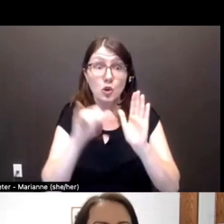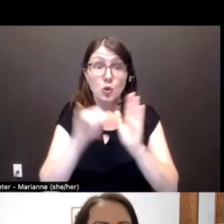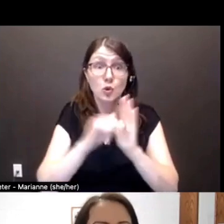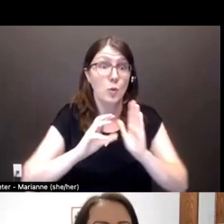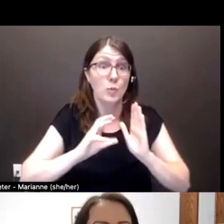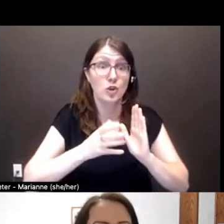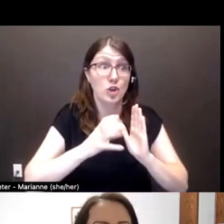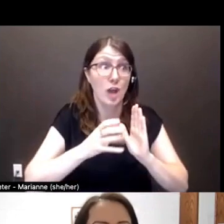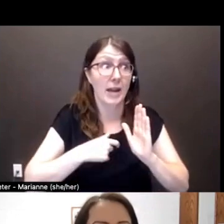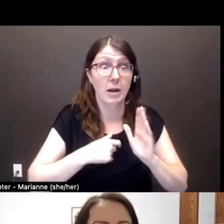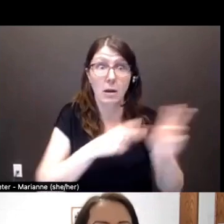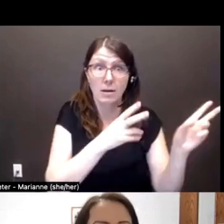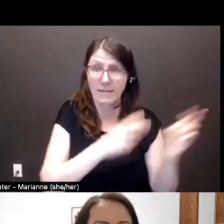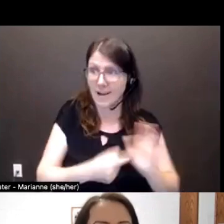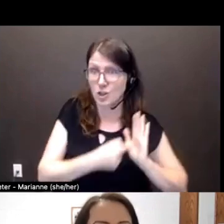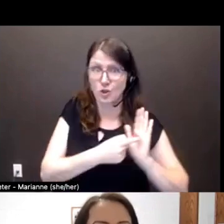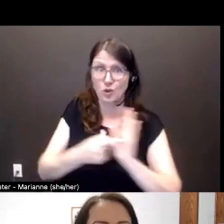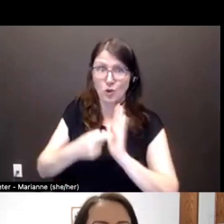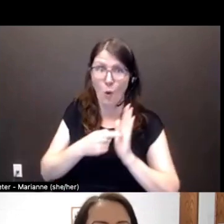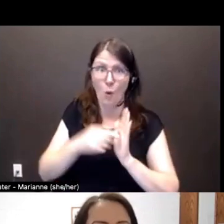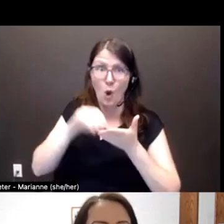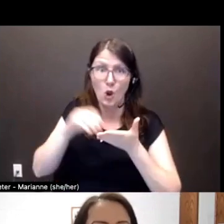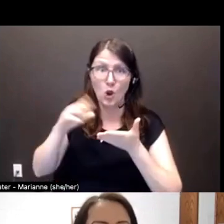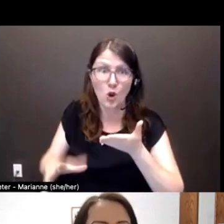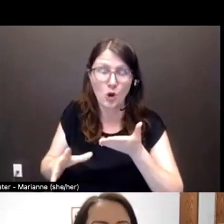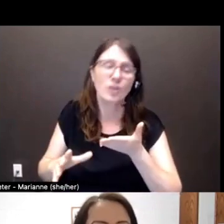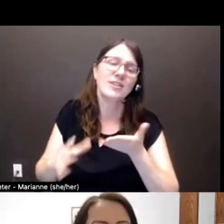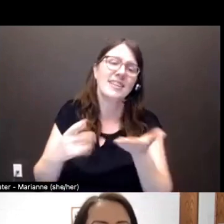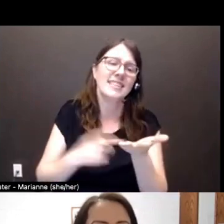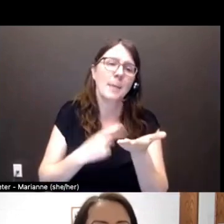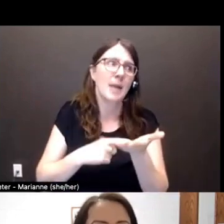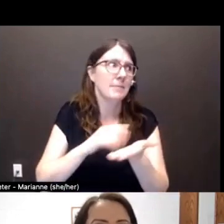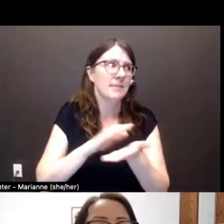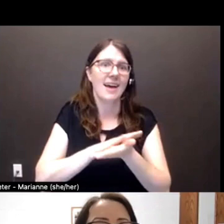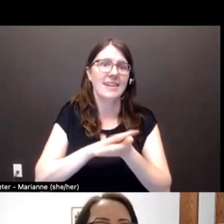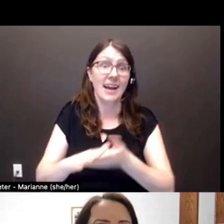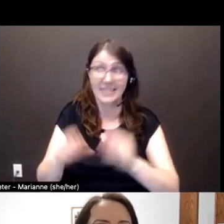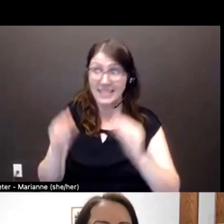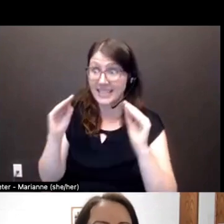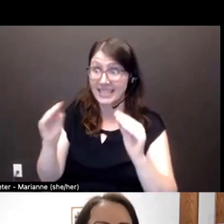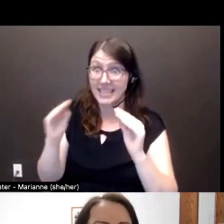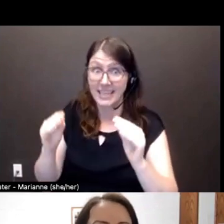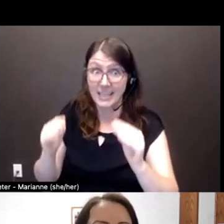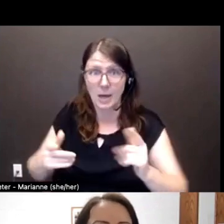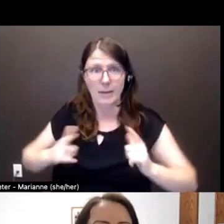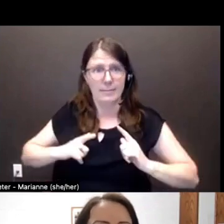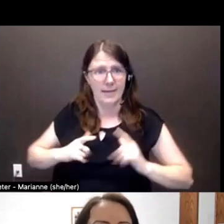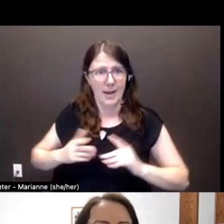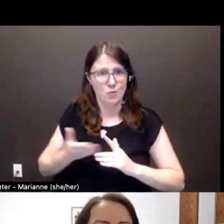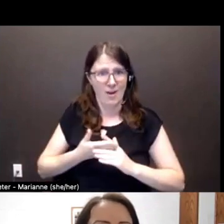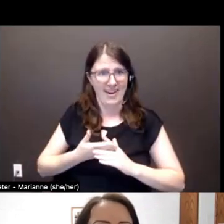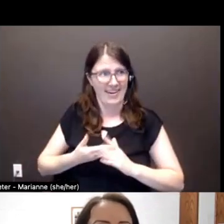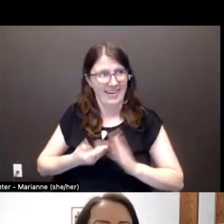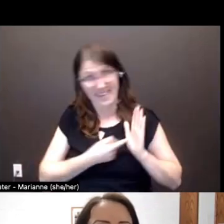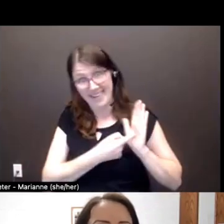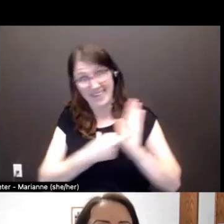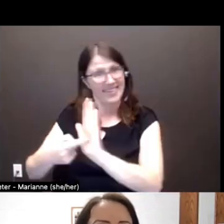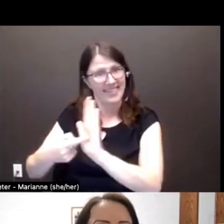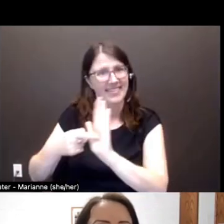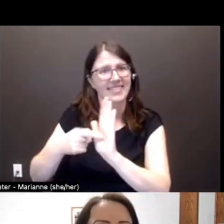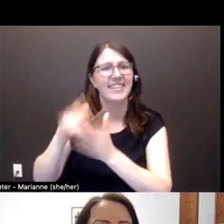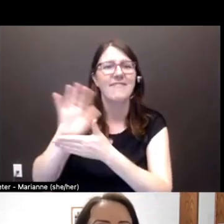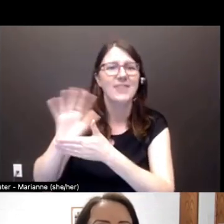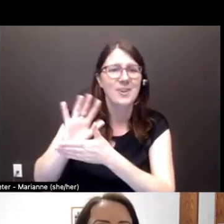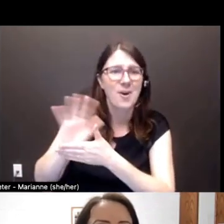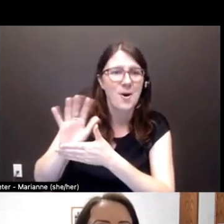or things to give you a break during the day. A fun, interesting video you may want to watch. So we may not have time to do this here, but